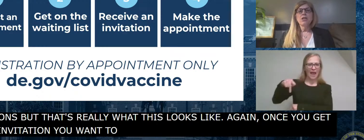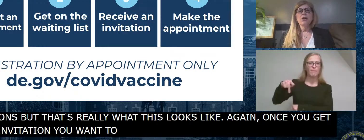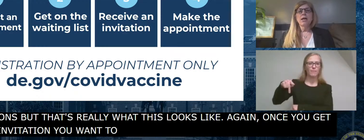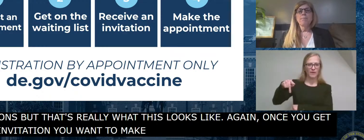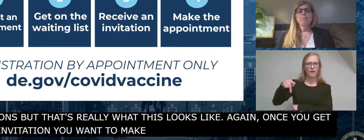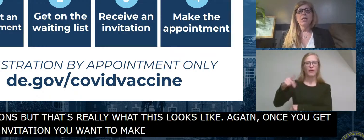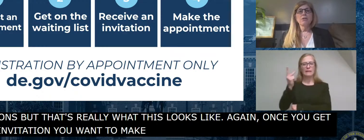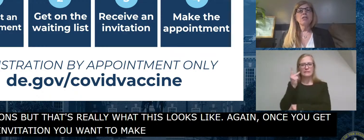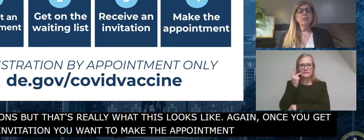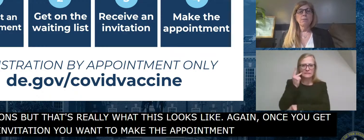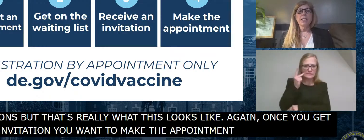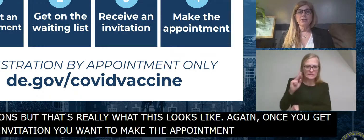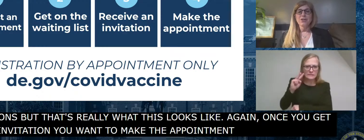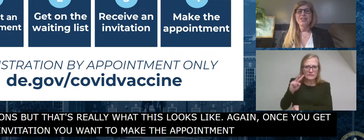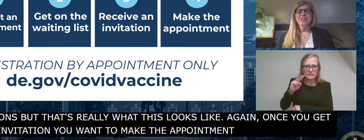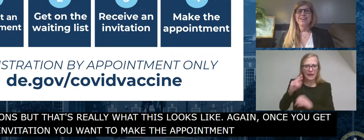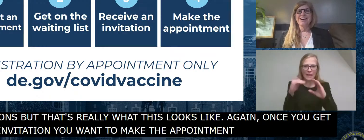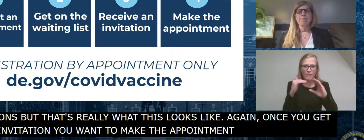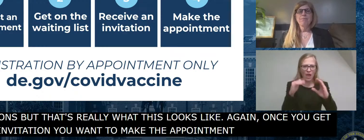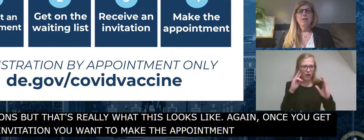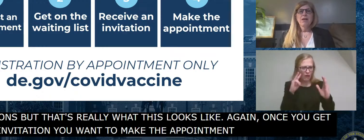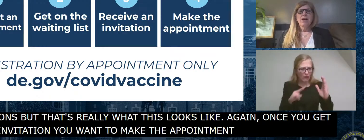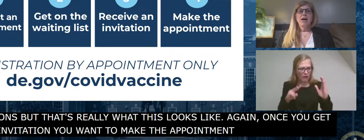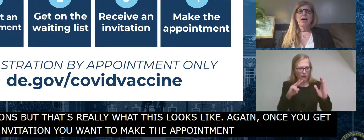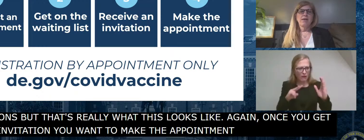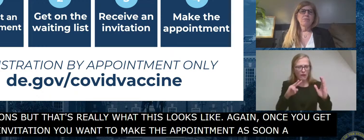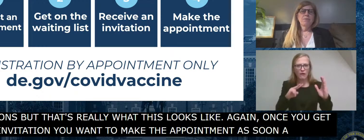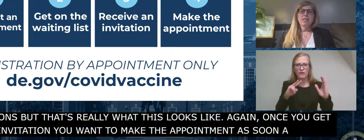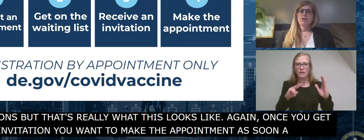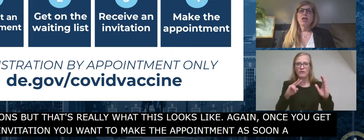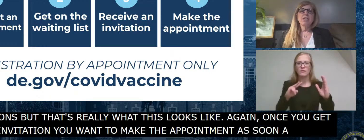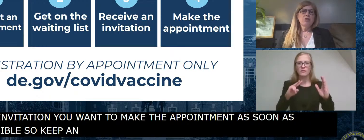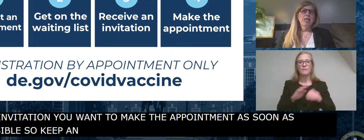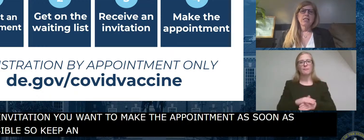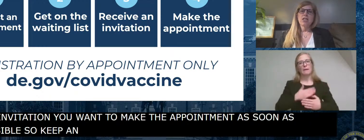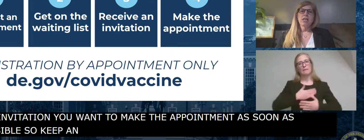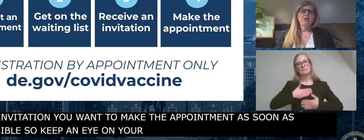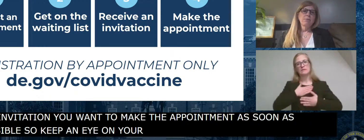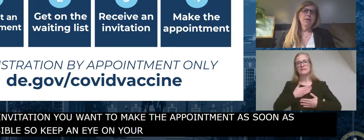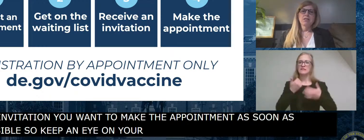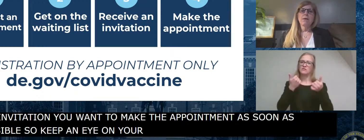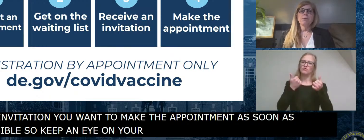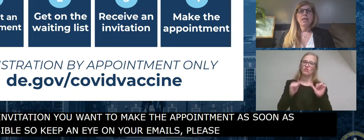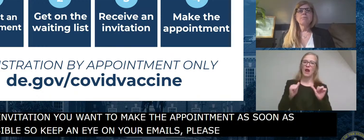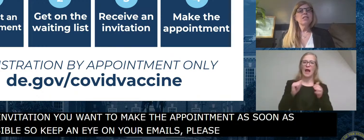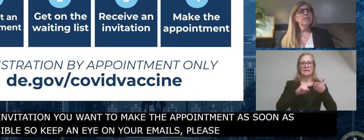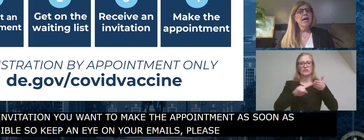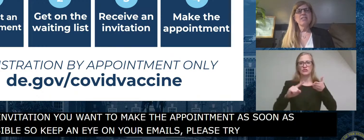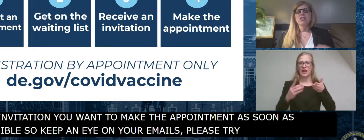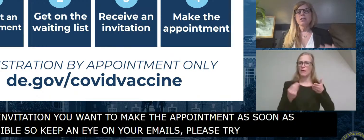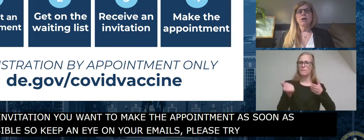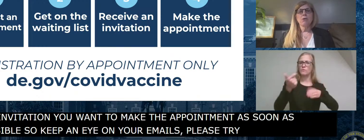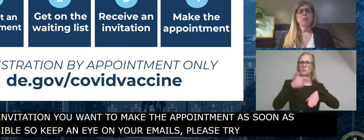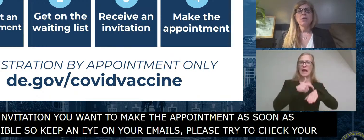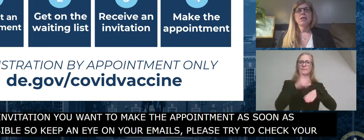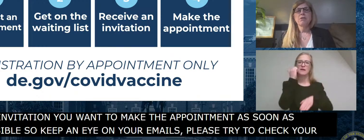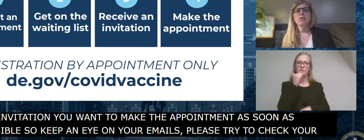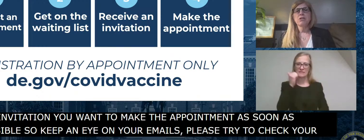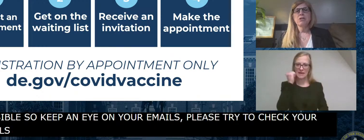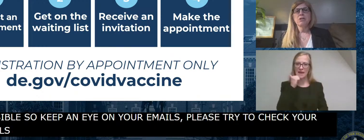on your emails. Please try to check your emails a couple times a day, just